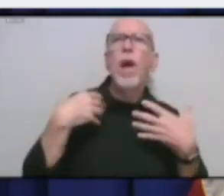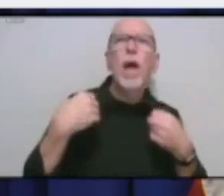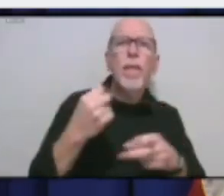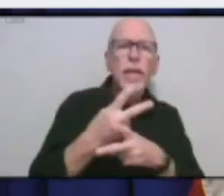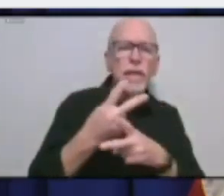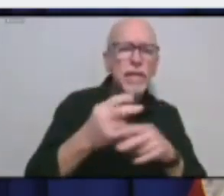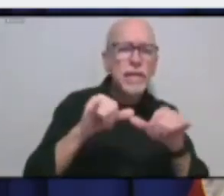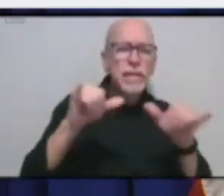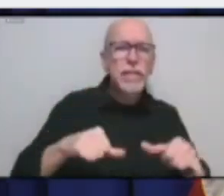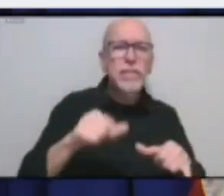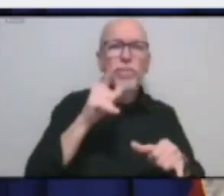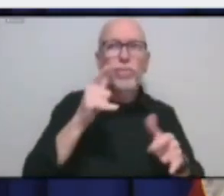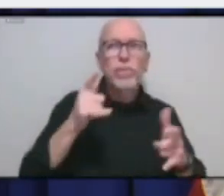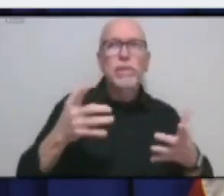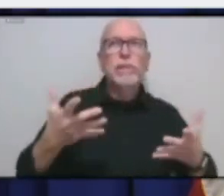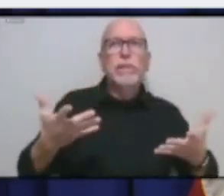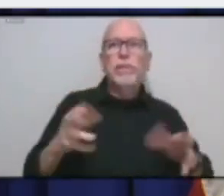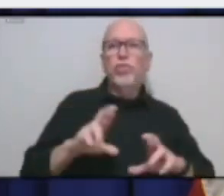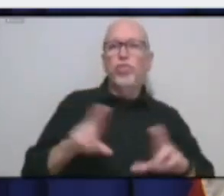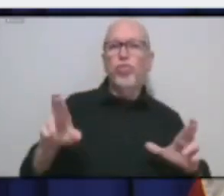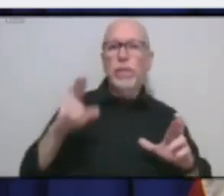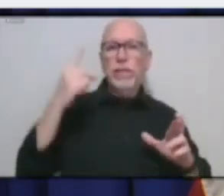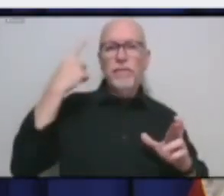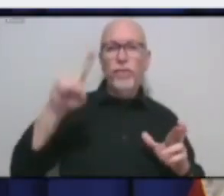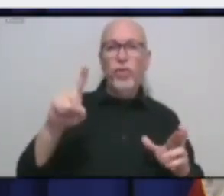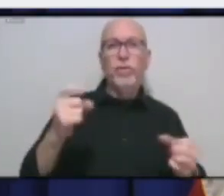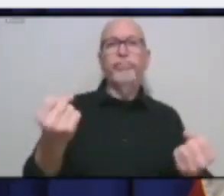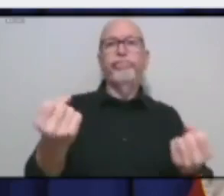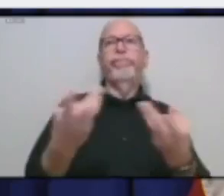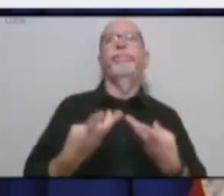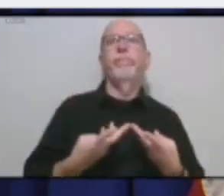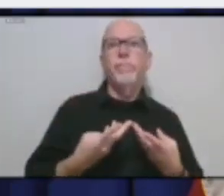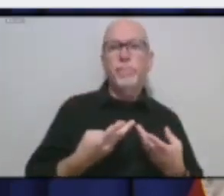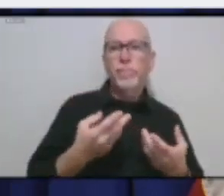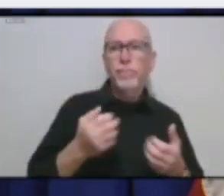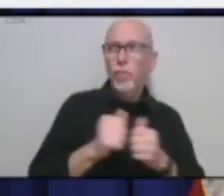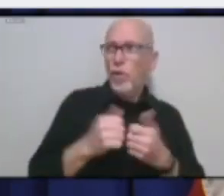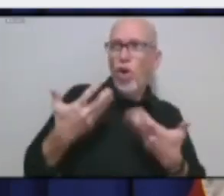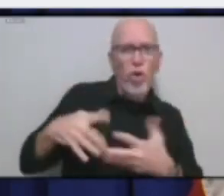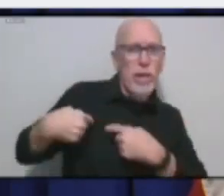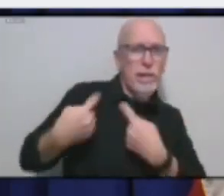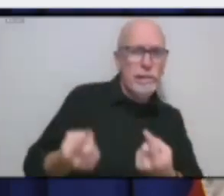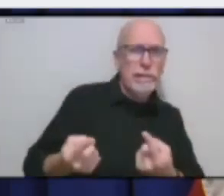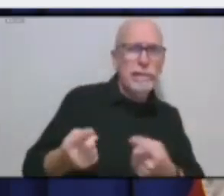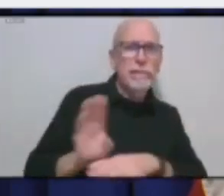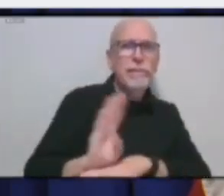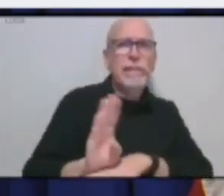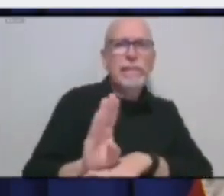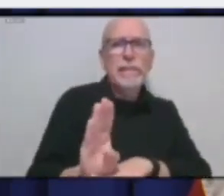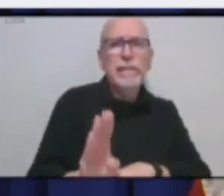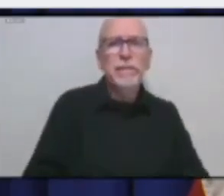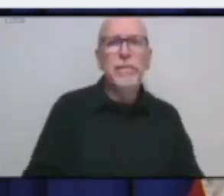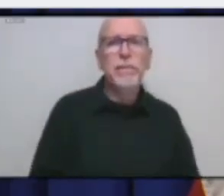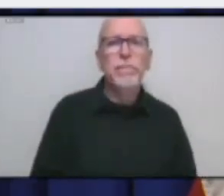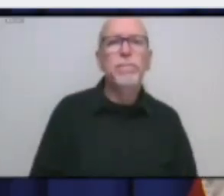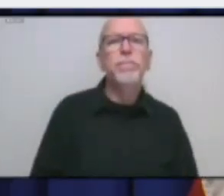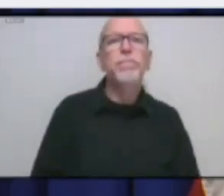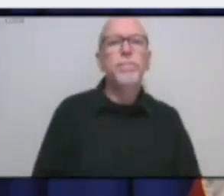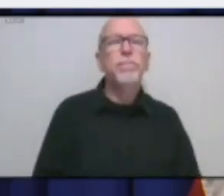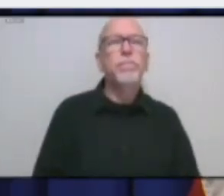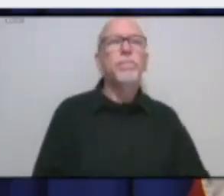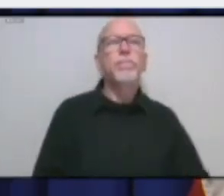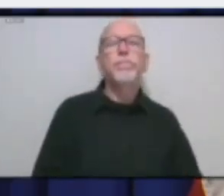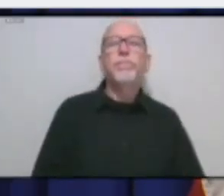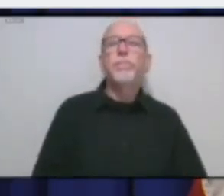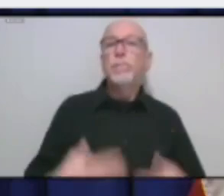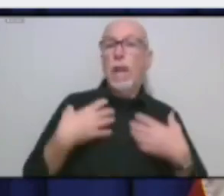of bracing for this surge amidst this already ongoing surge? So our healthcare systems are doing